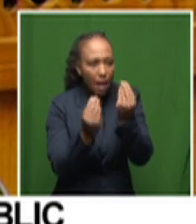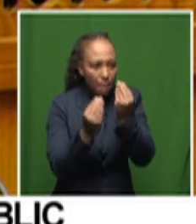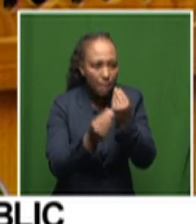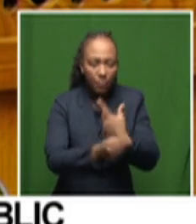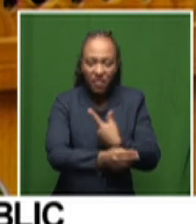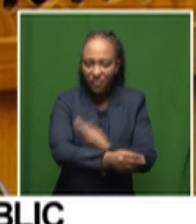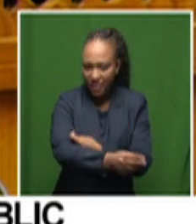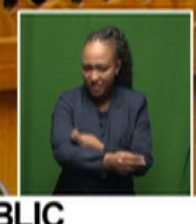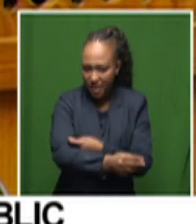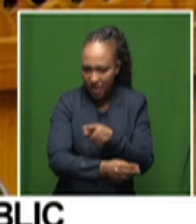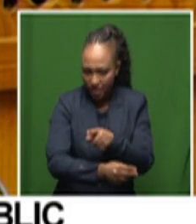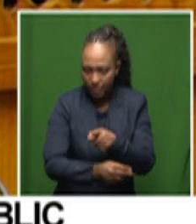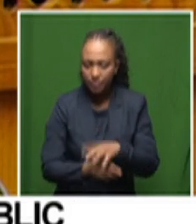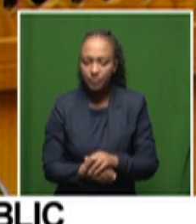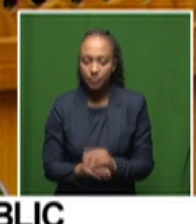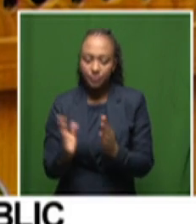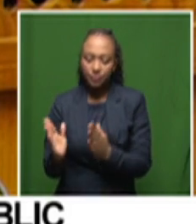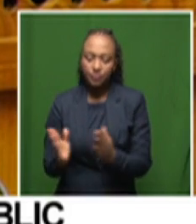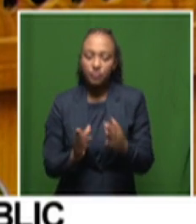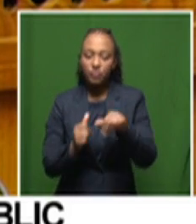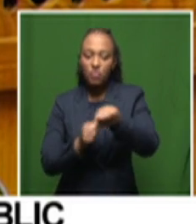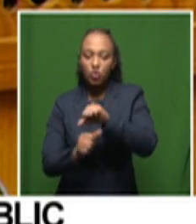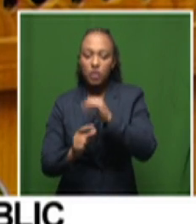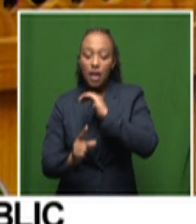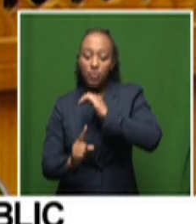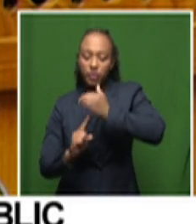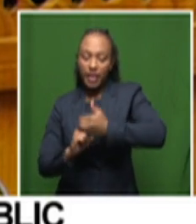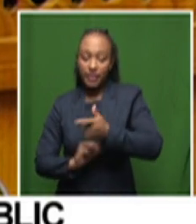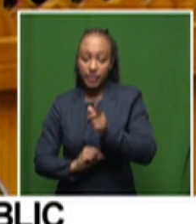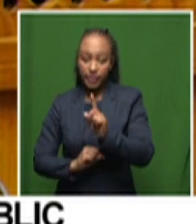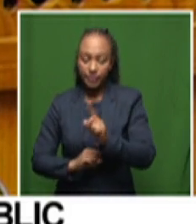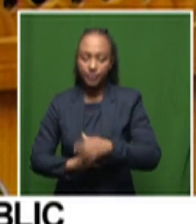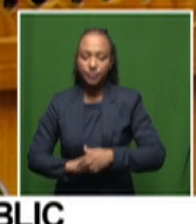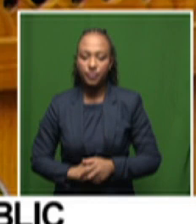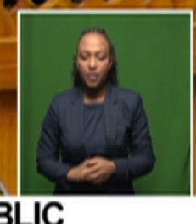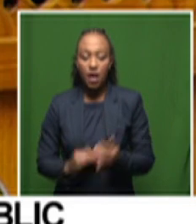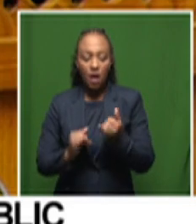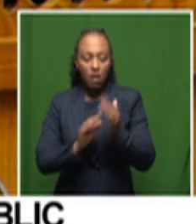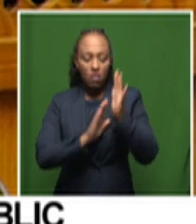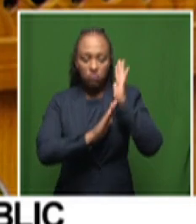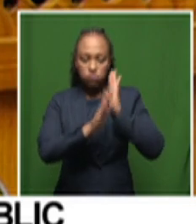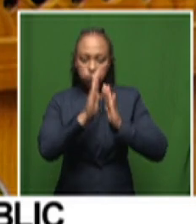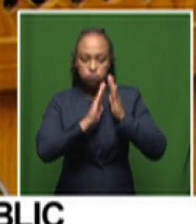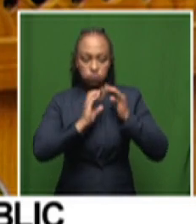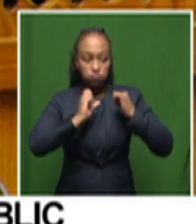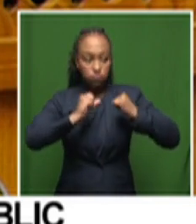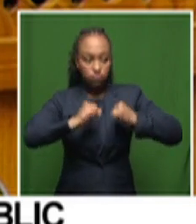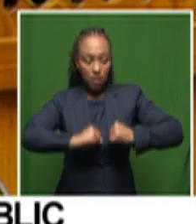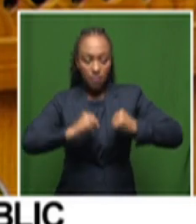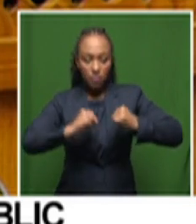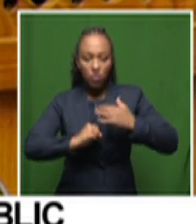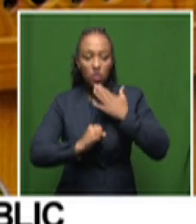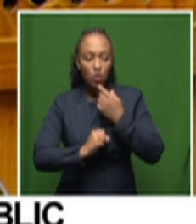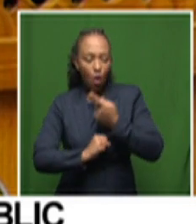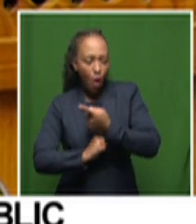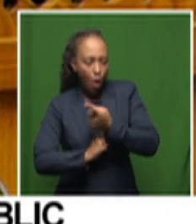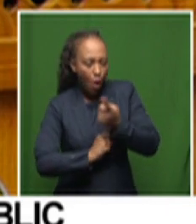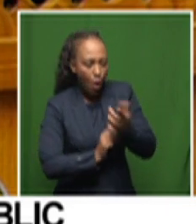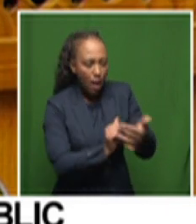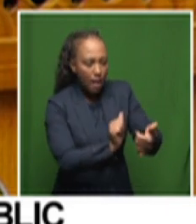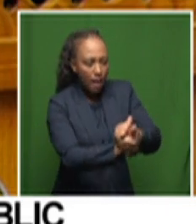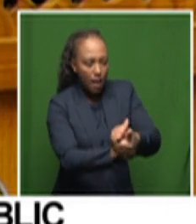In the area of social protection, we're happy to announce a historic agreement with all NEDLAC